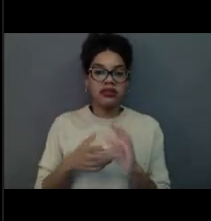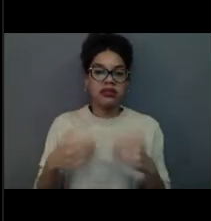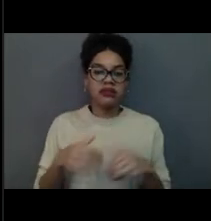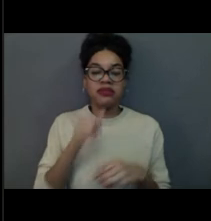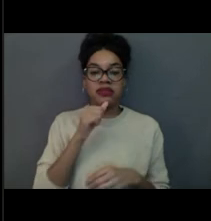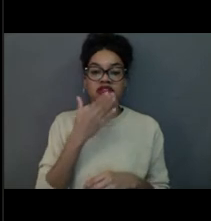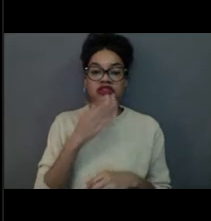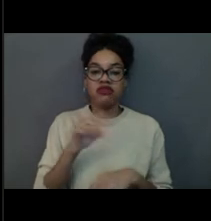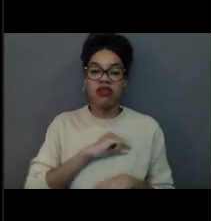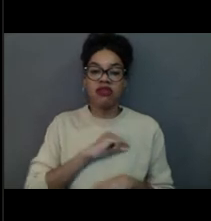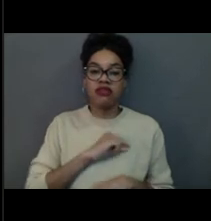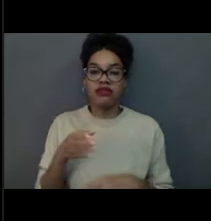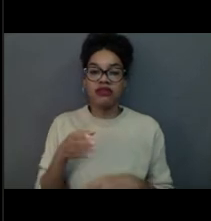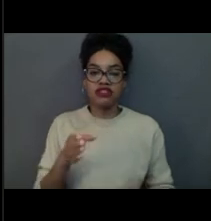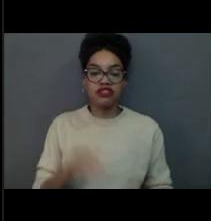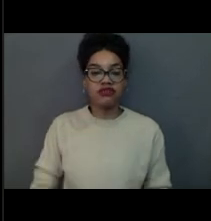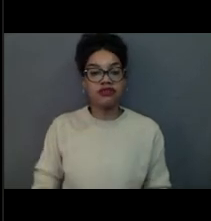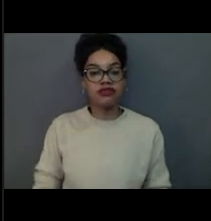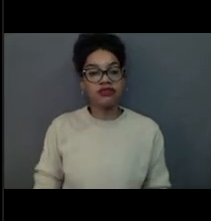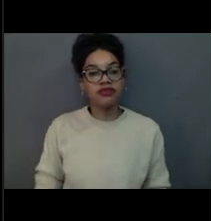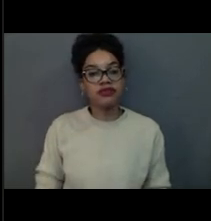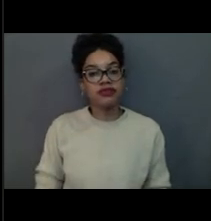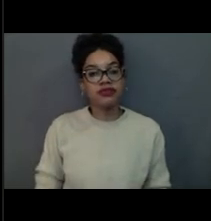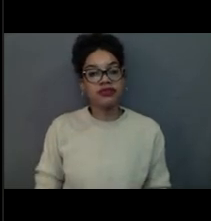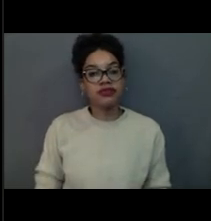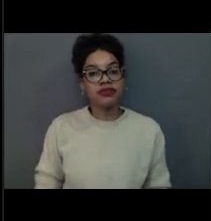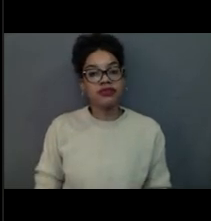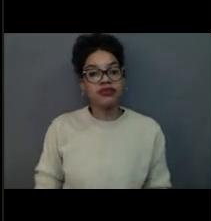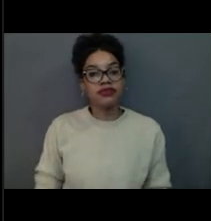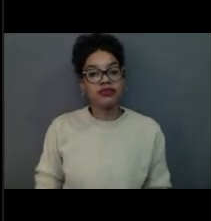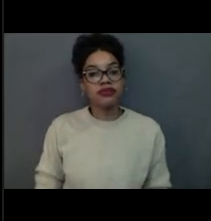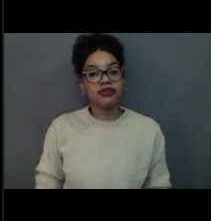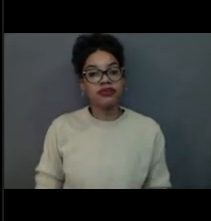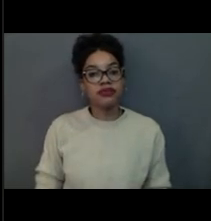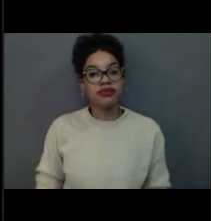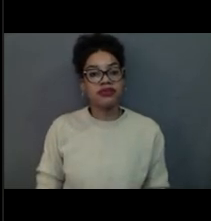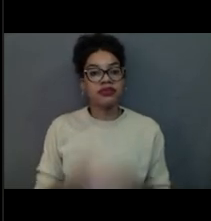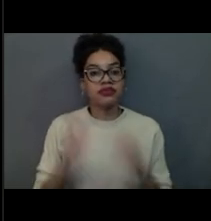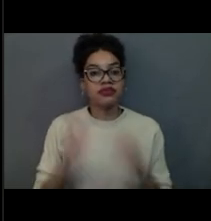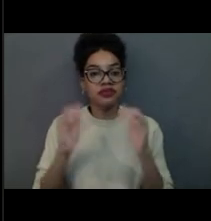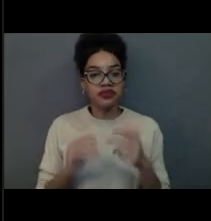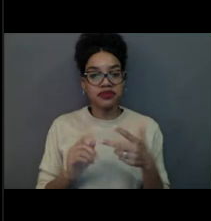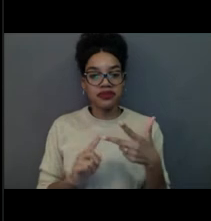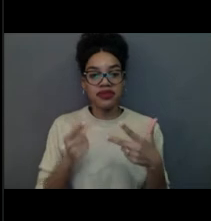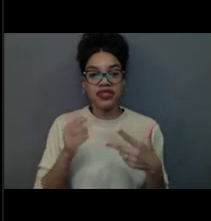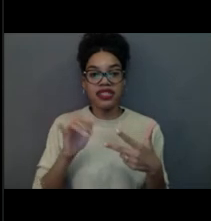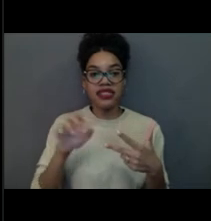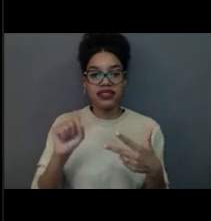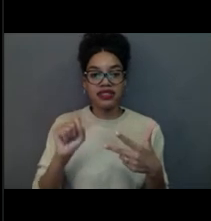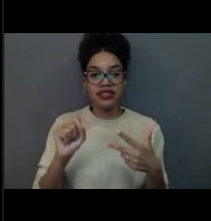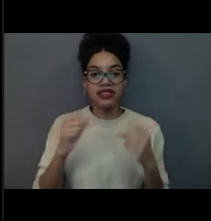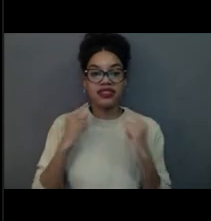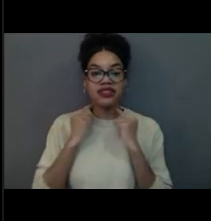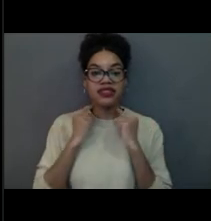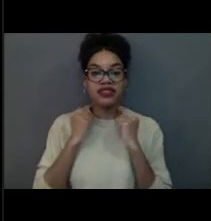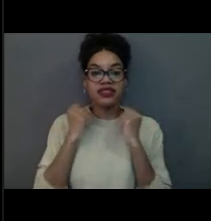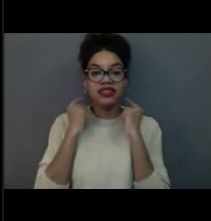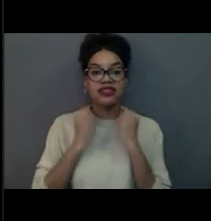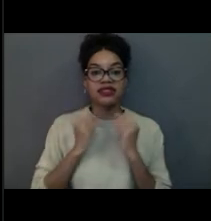quality piece of fish there, or fish. The next item we want to look at is the gills, and gills are a great indicator of